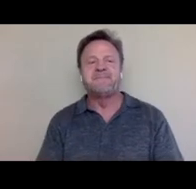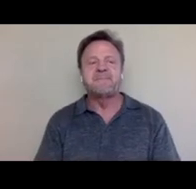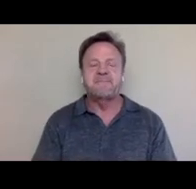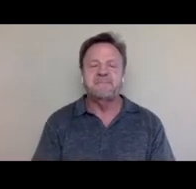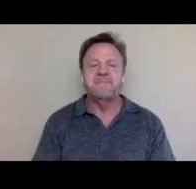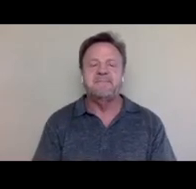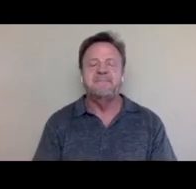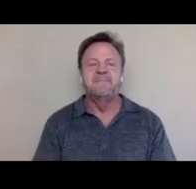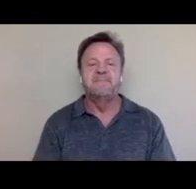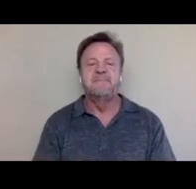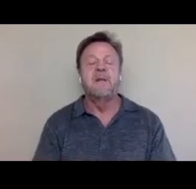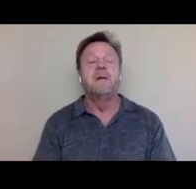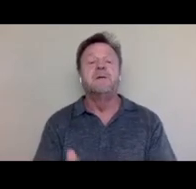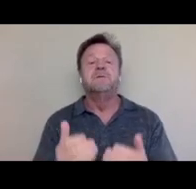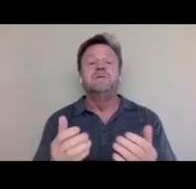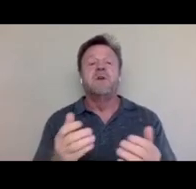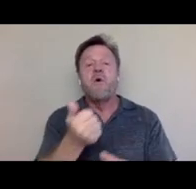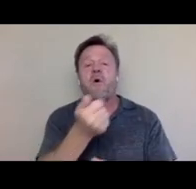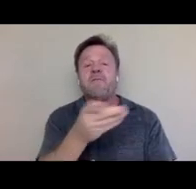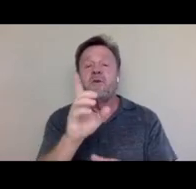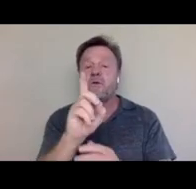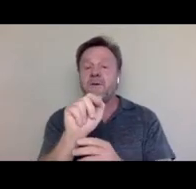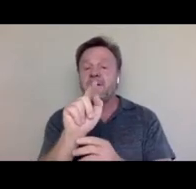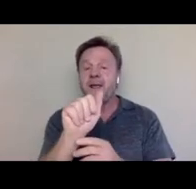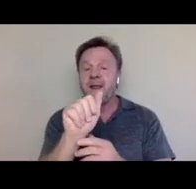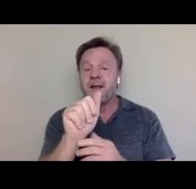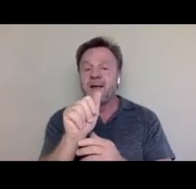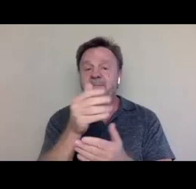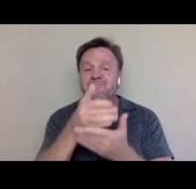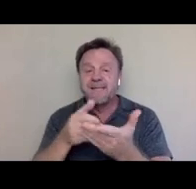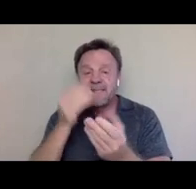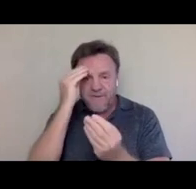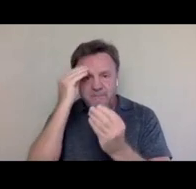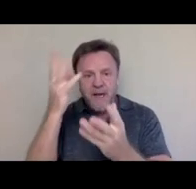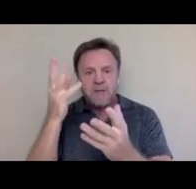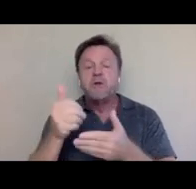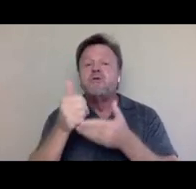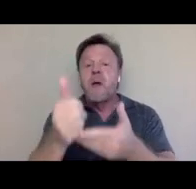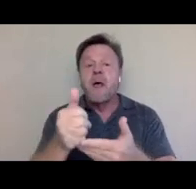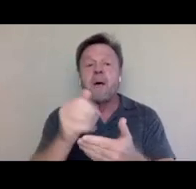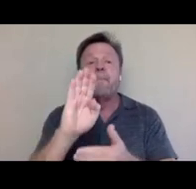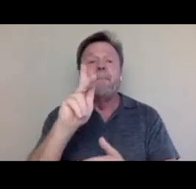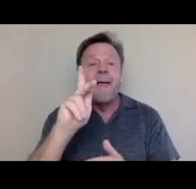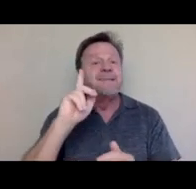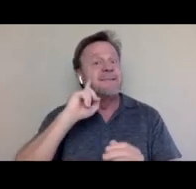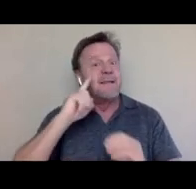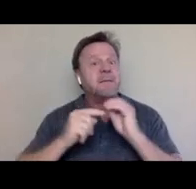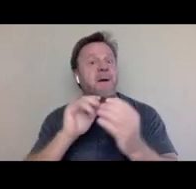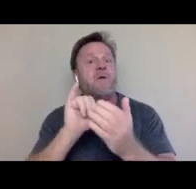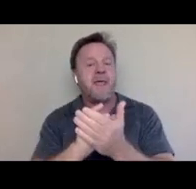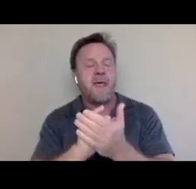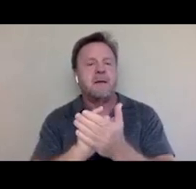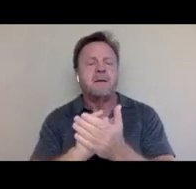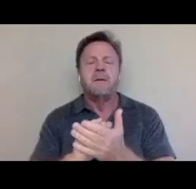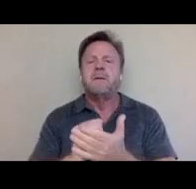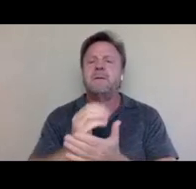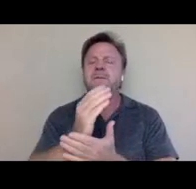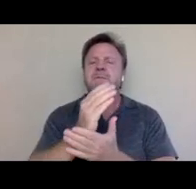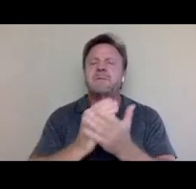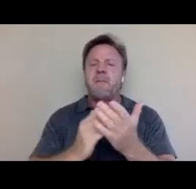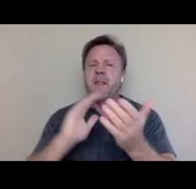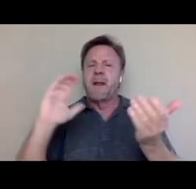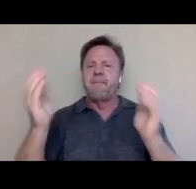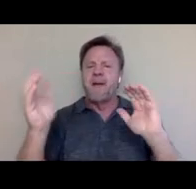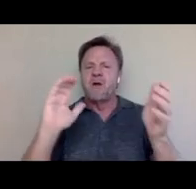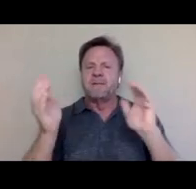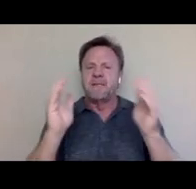So just a few data points to help banks think about this is some of the comparison when we look at